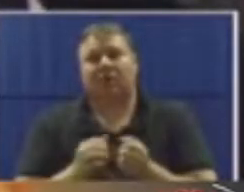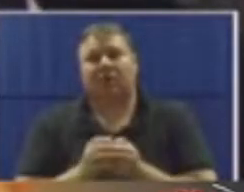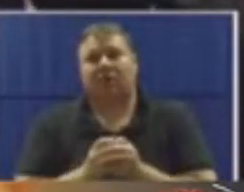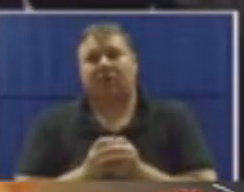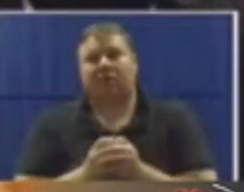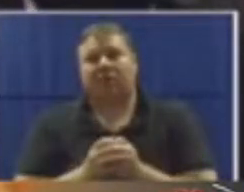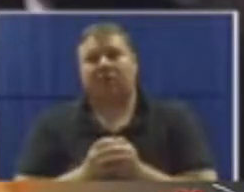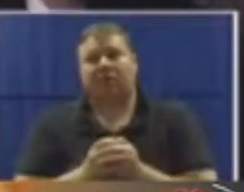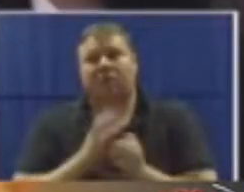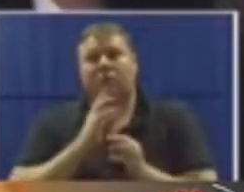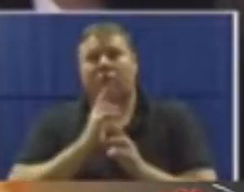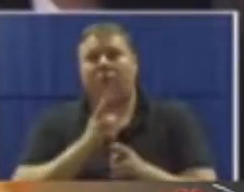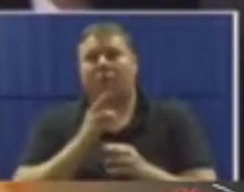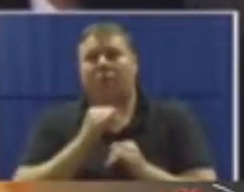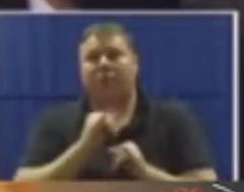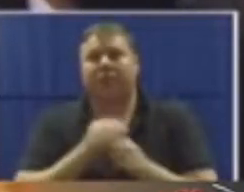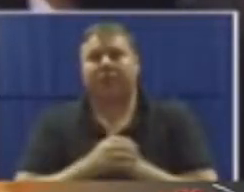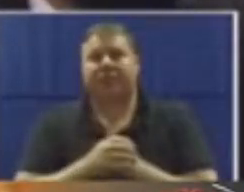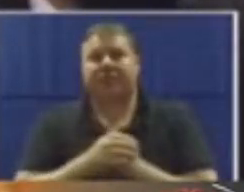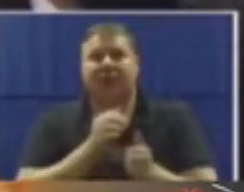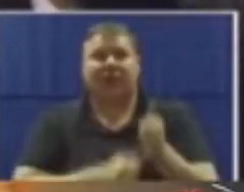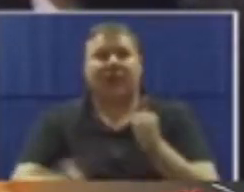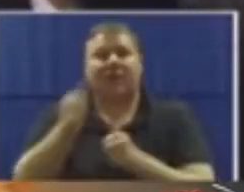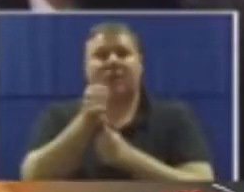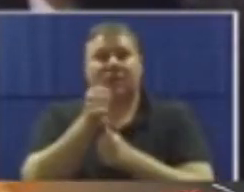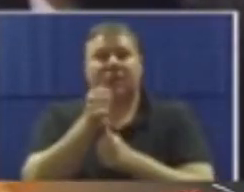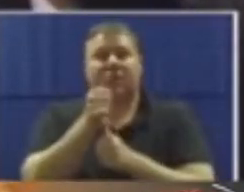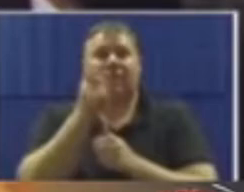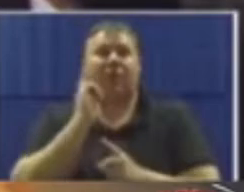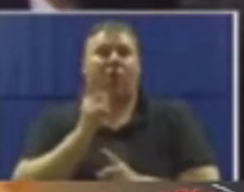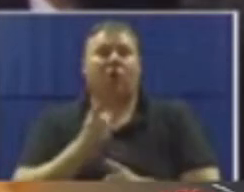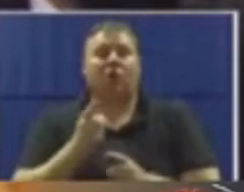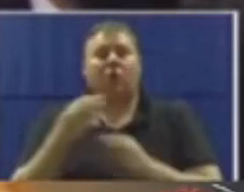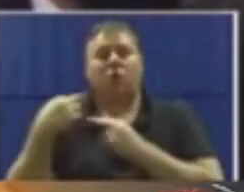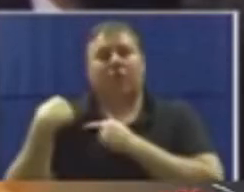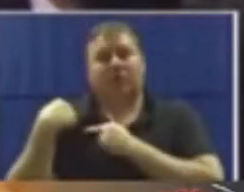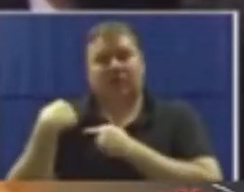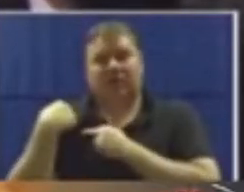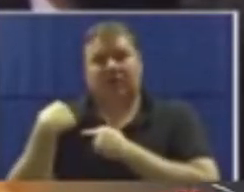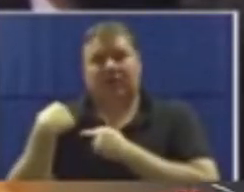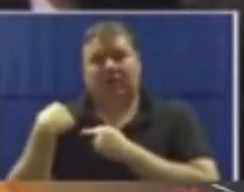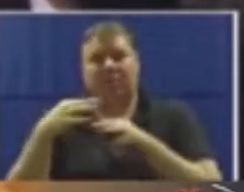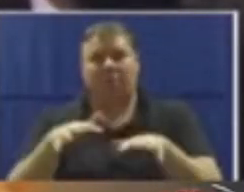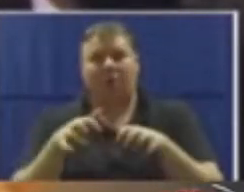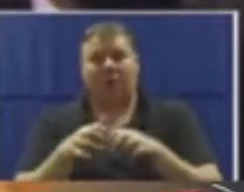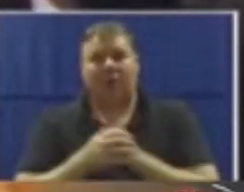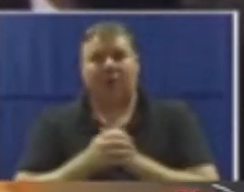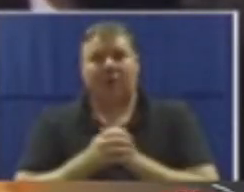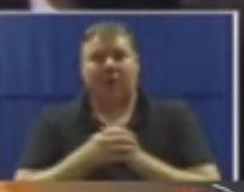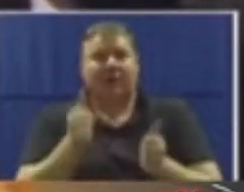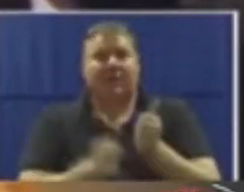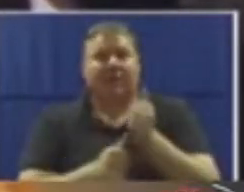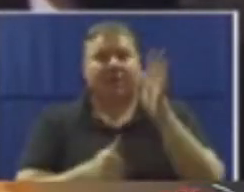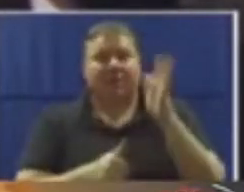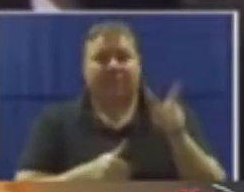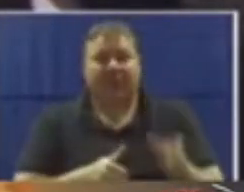were unfortunate. The executive authority is represented in Parliament by way of the Deputy Speaker that acts as the chairperson of